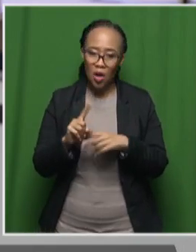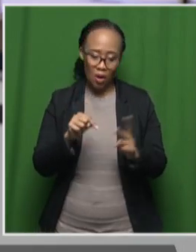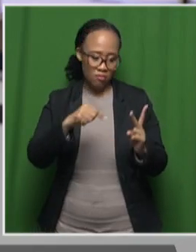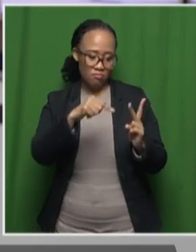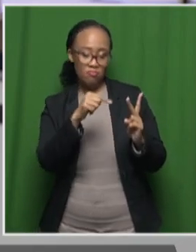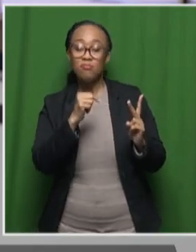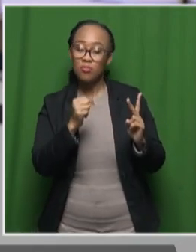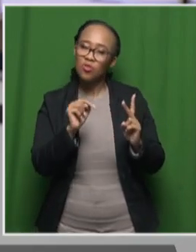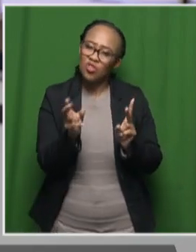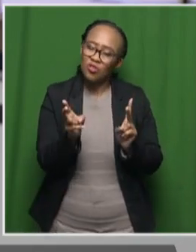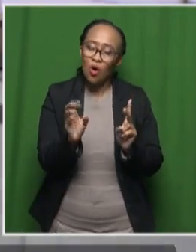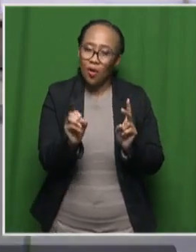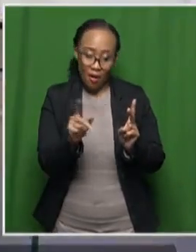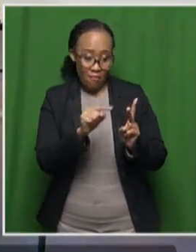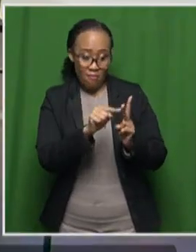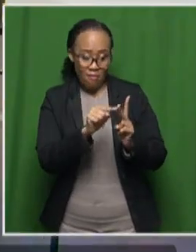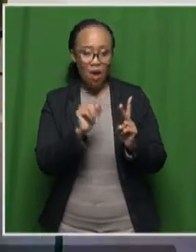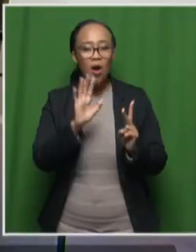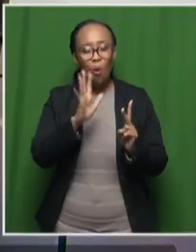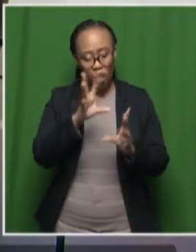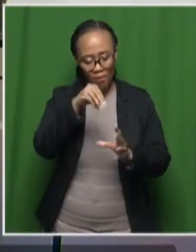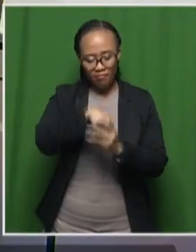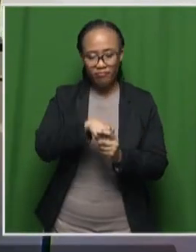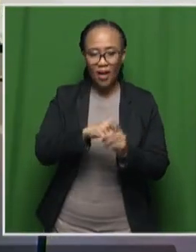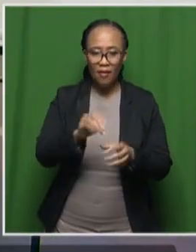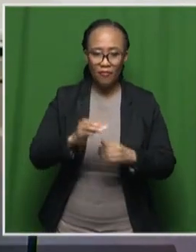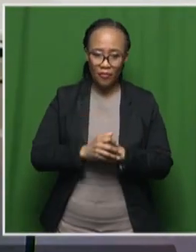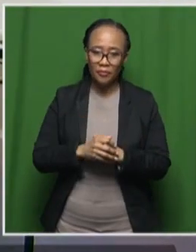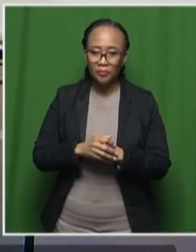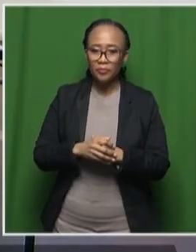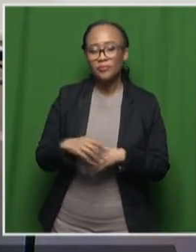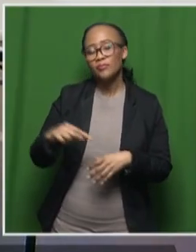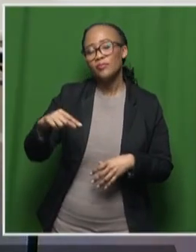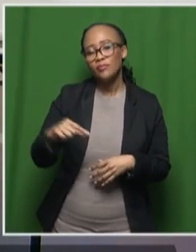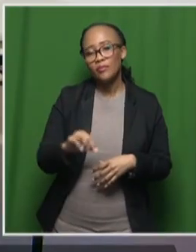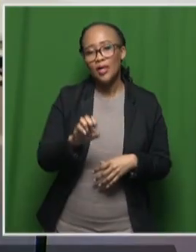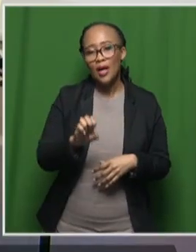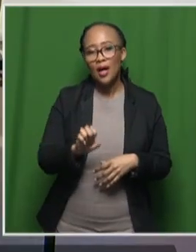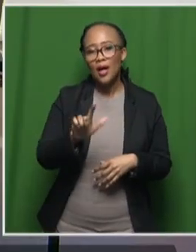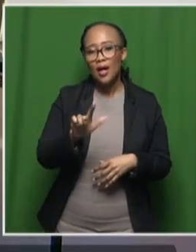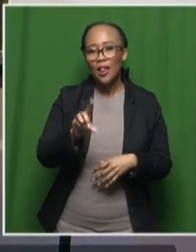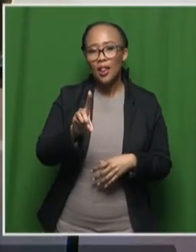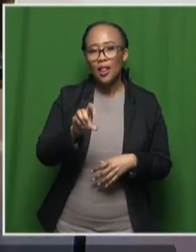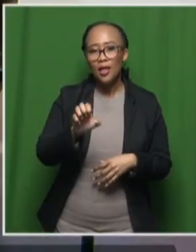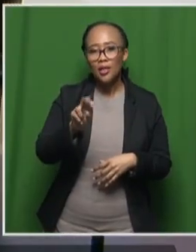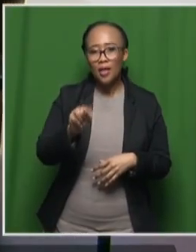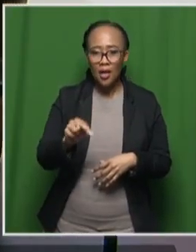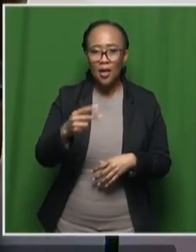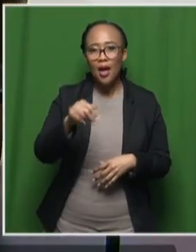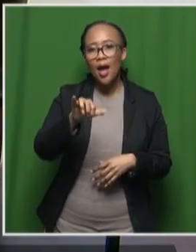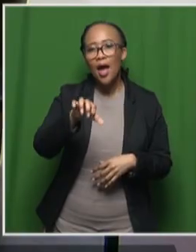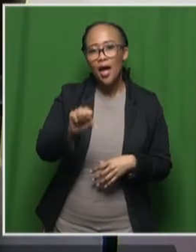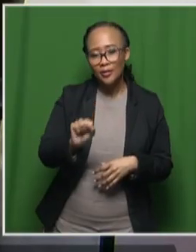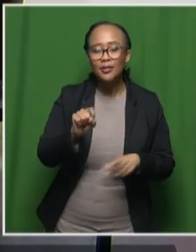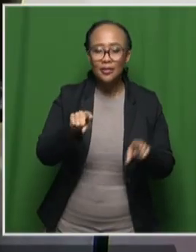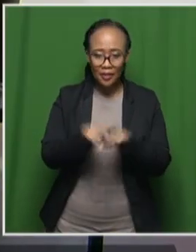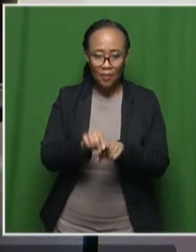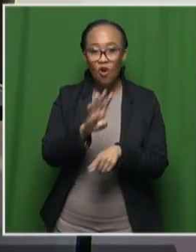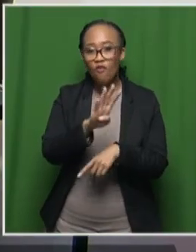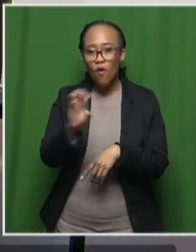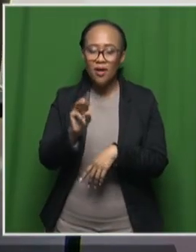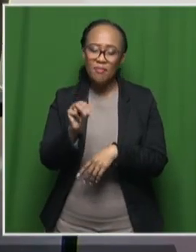well. We've also got our hurdlers. I mean, we've got Rogail Joseph and Zeney Geldenhuys in their 400 meter semi-finals. No, again,